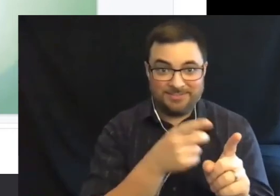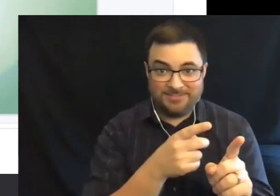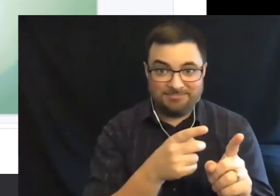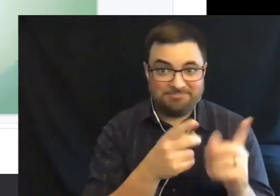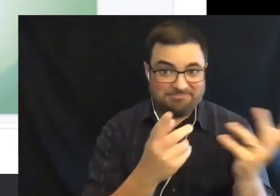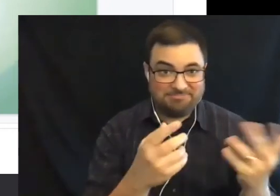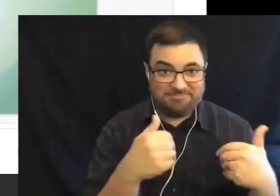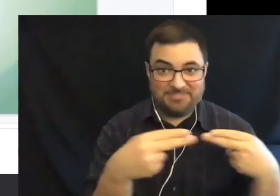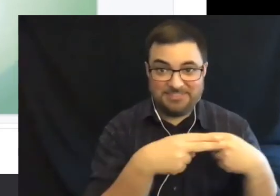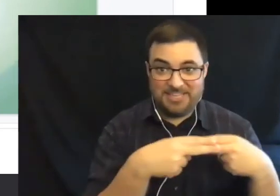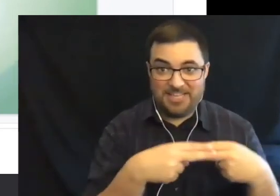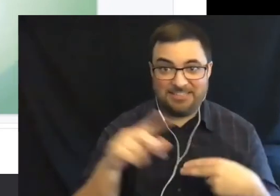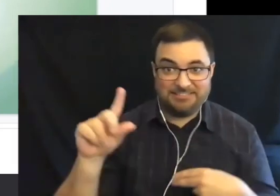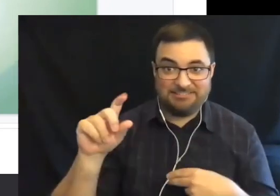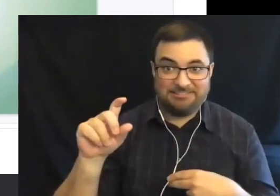see my slides?